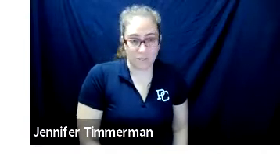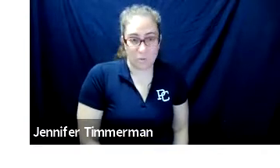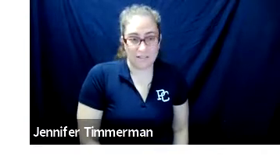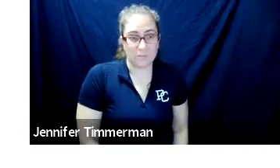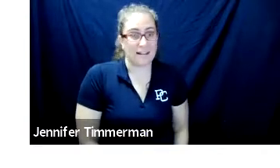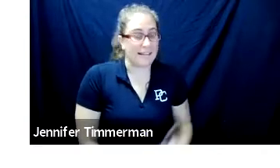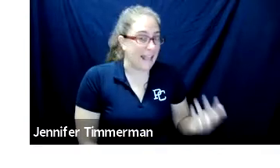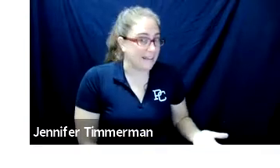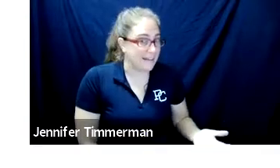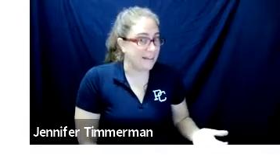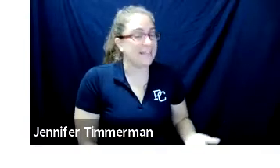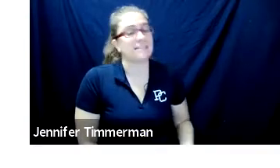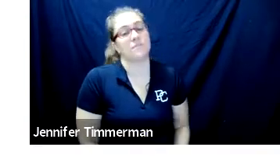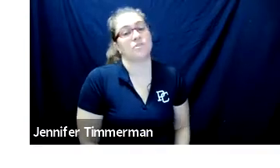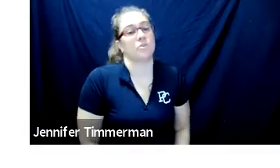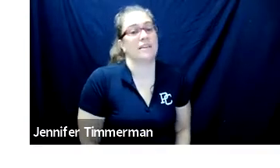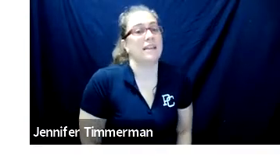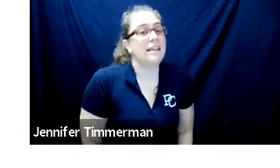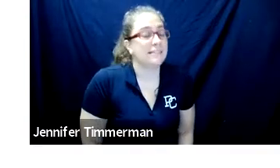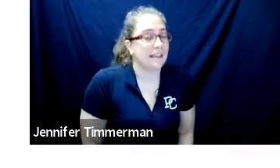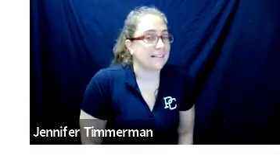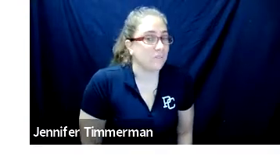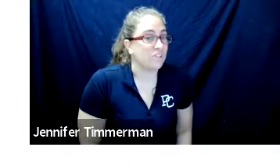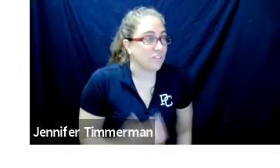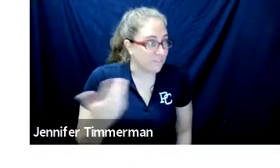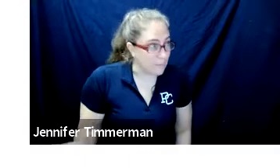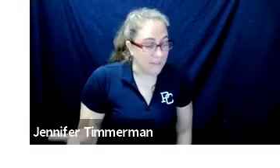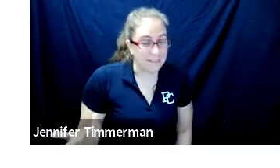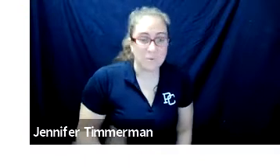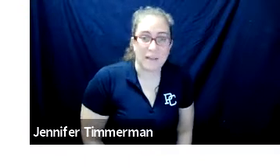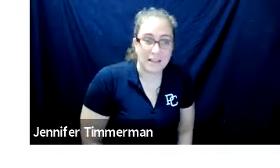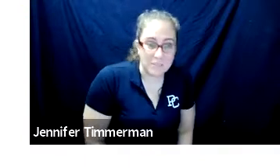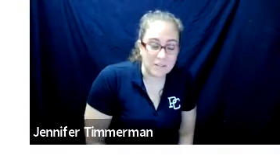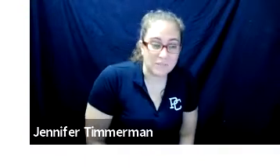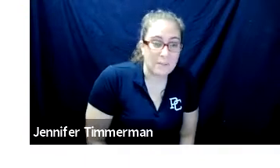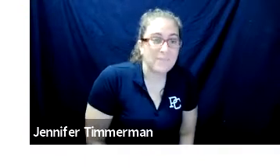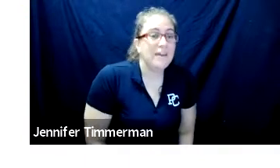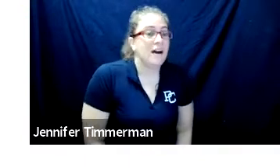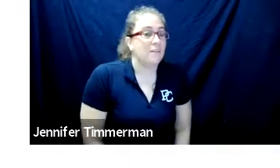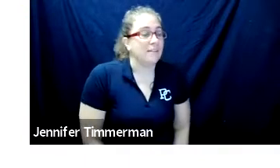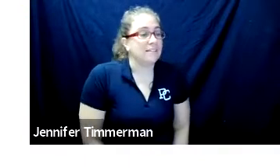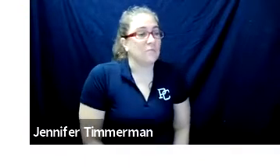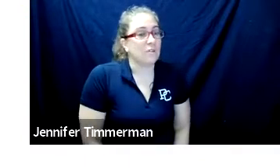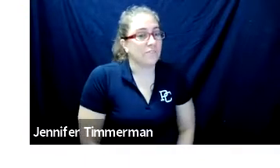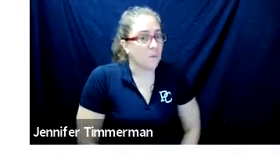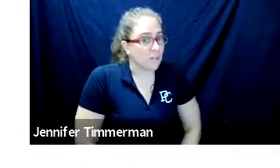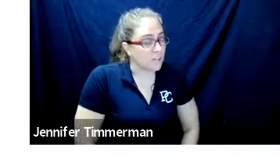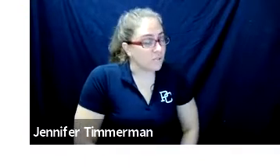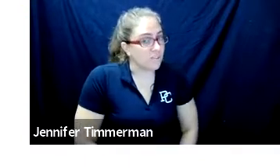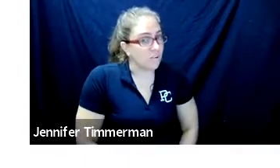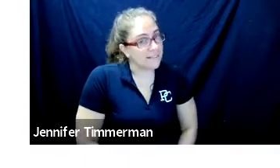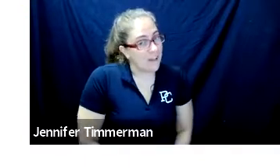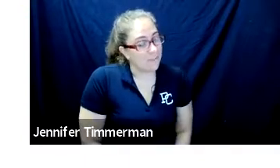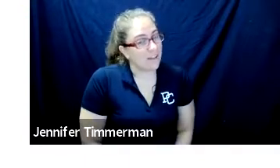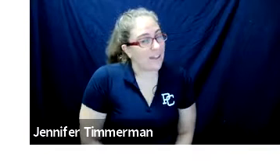also really widespread in Canada. It's the majority signed language in the Philippines, where my husband is from. And several of the smaller